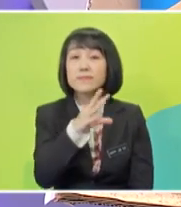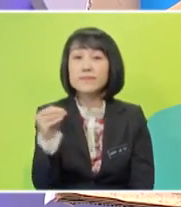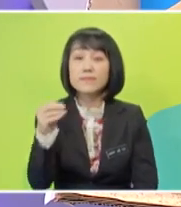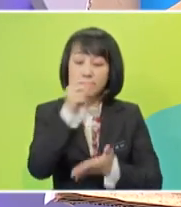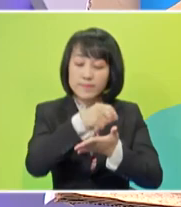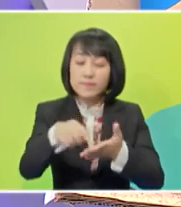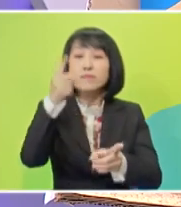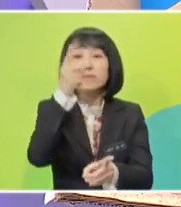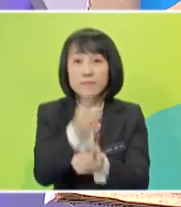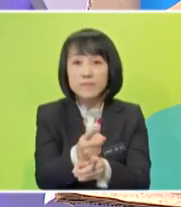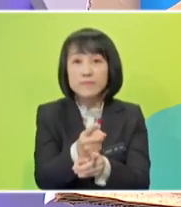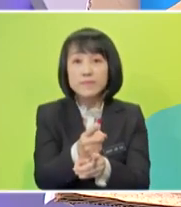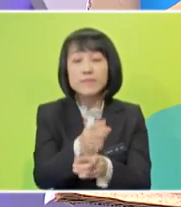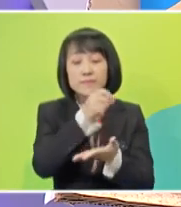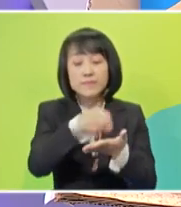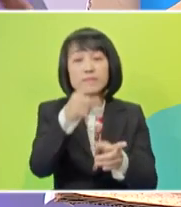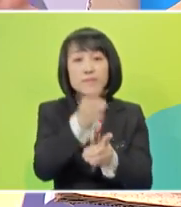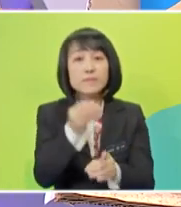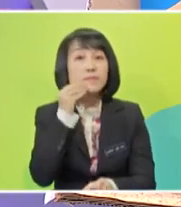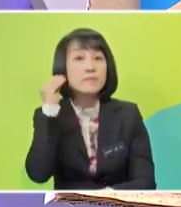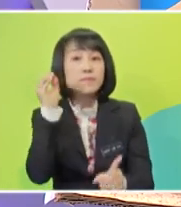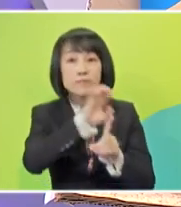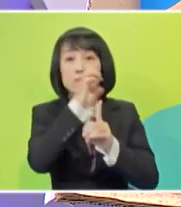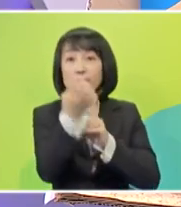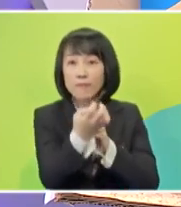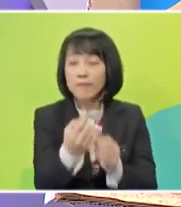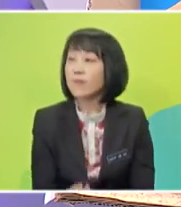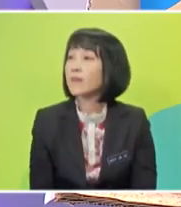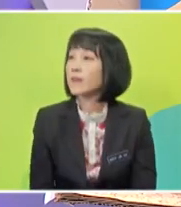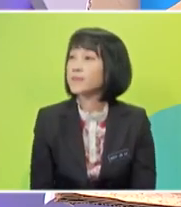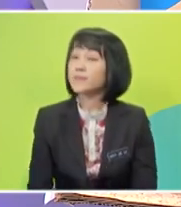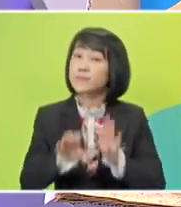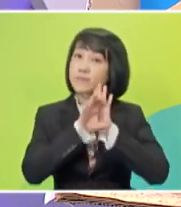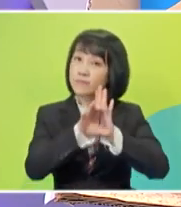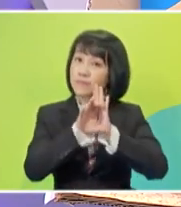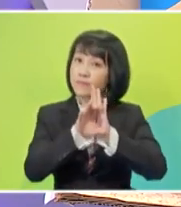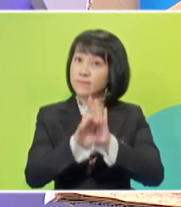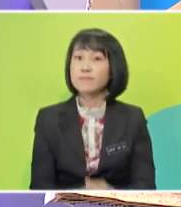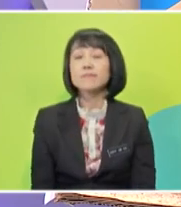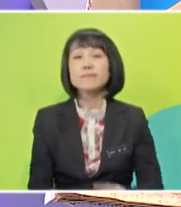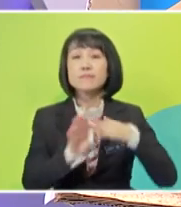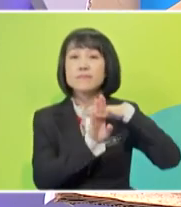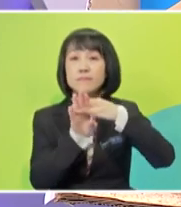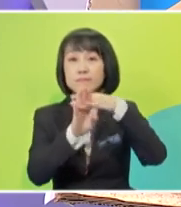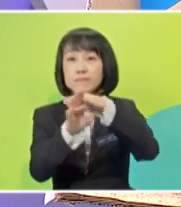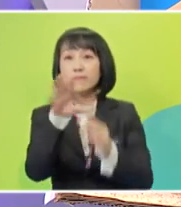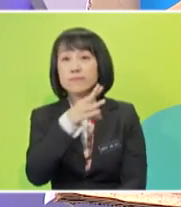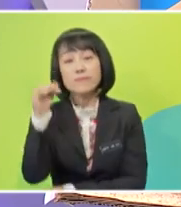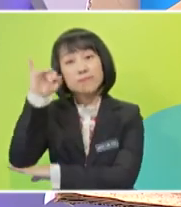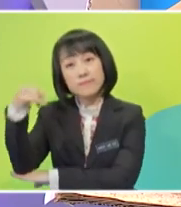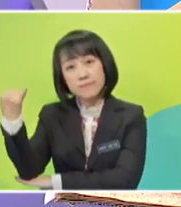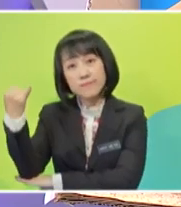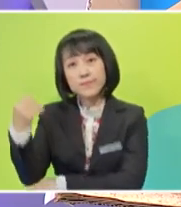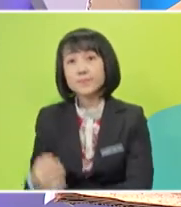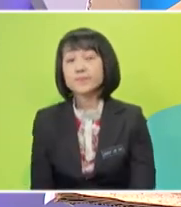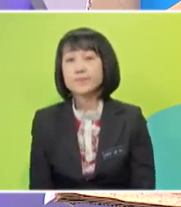the correct habitat. So for example, over here, okay, we have the shark and also jungle. So we